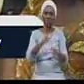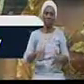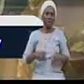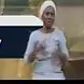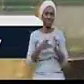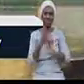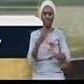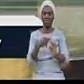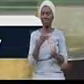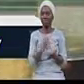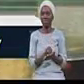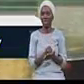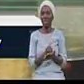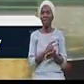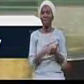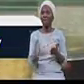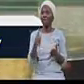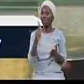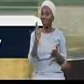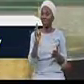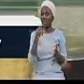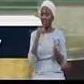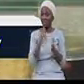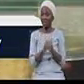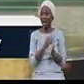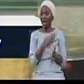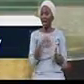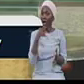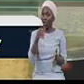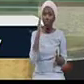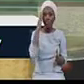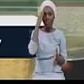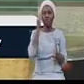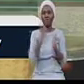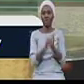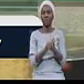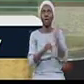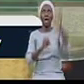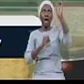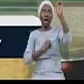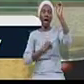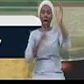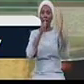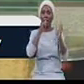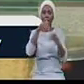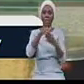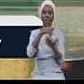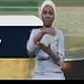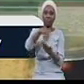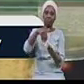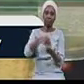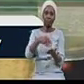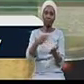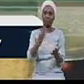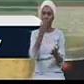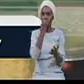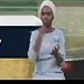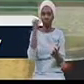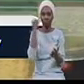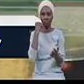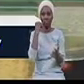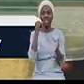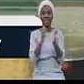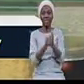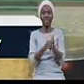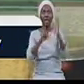Verse 27, and ye shall know that I am in the midst of Israel, and that I am the